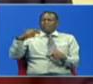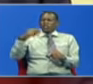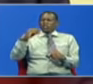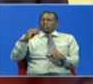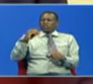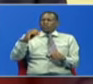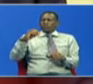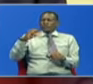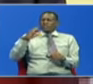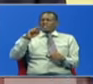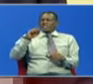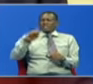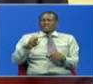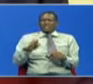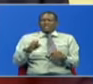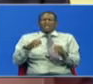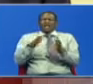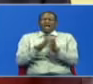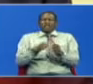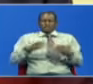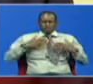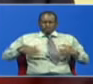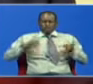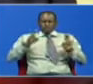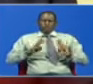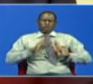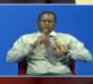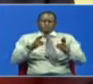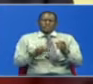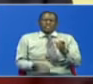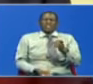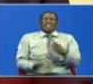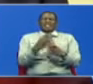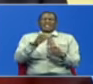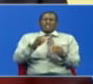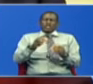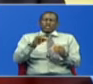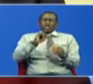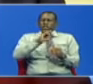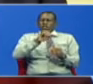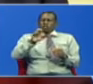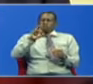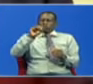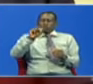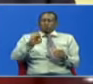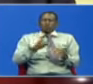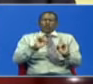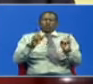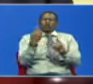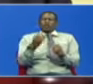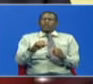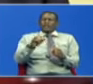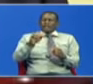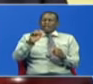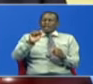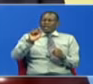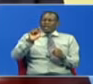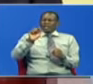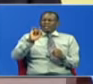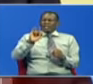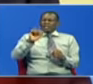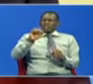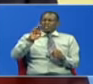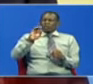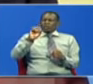normal responses have mounted an antibody or an immune response. It's not only antibody, there's also cell-mediated